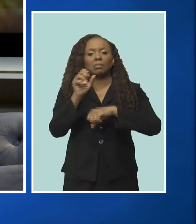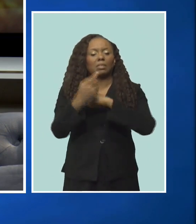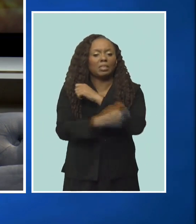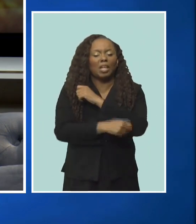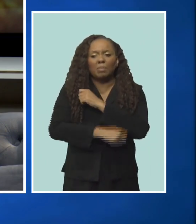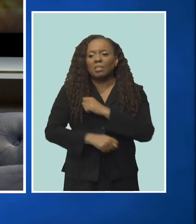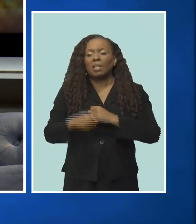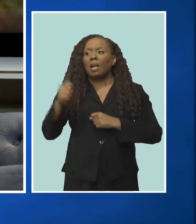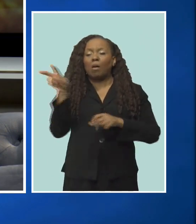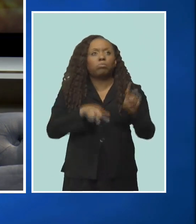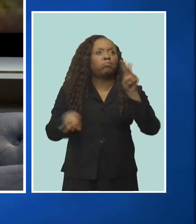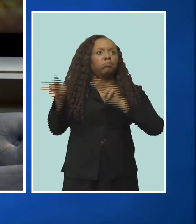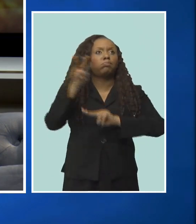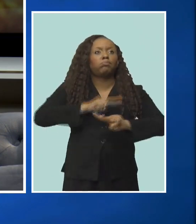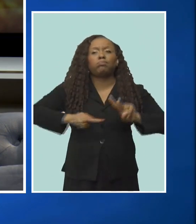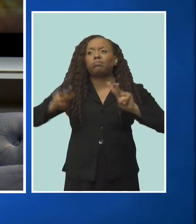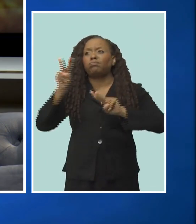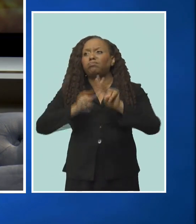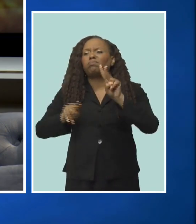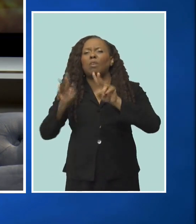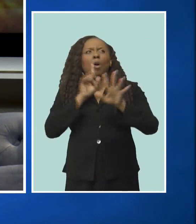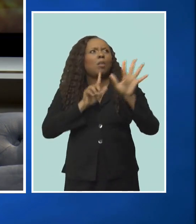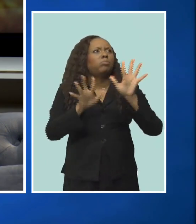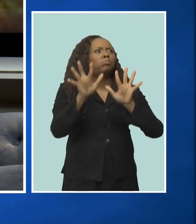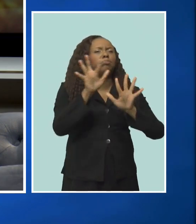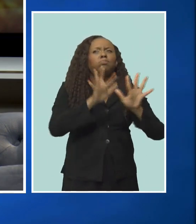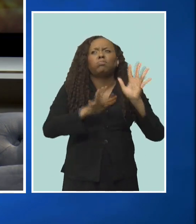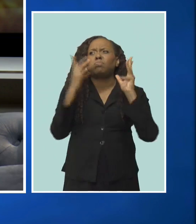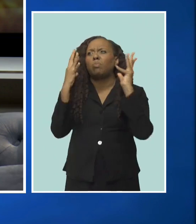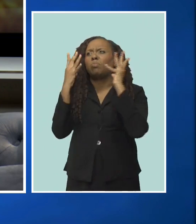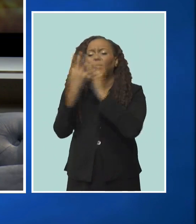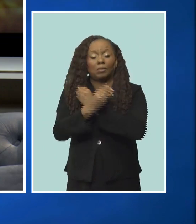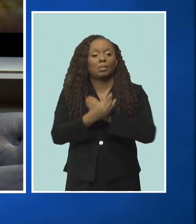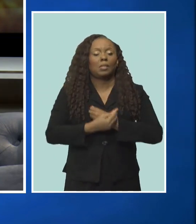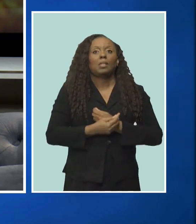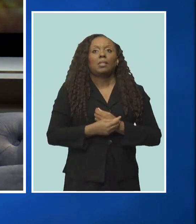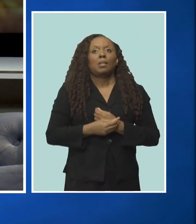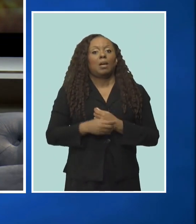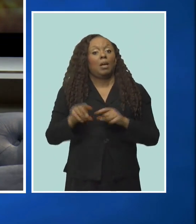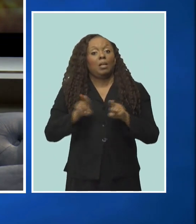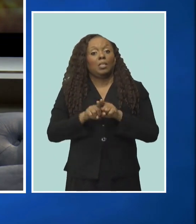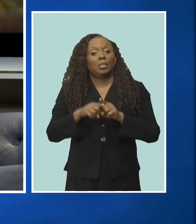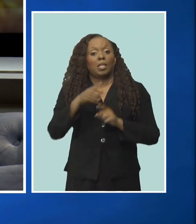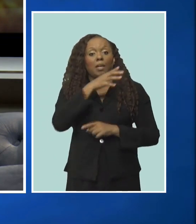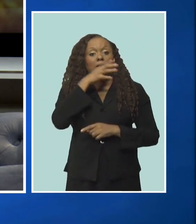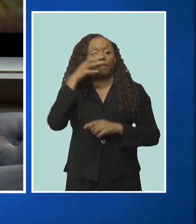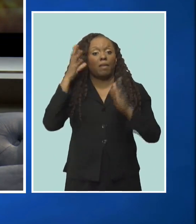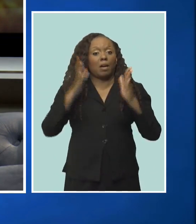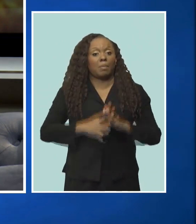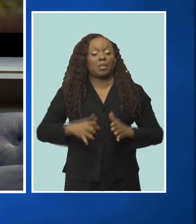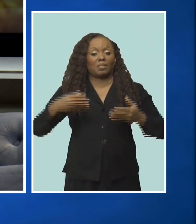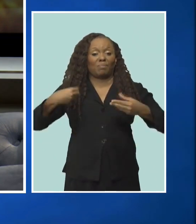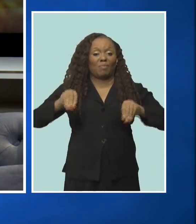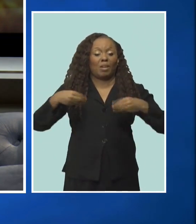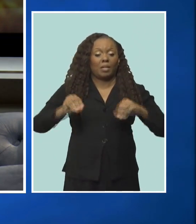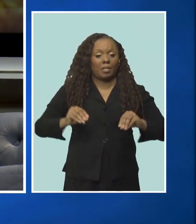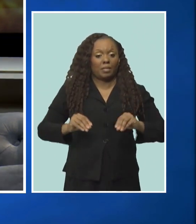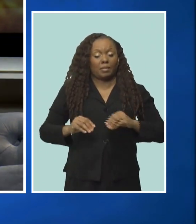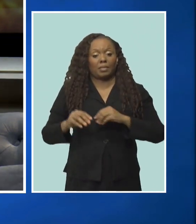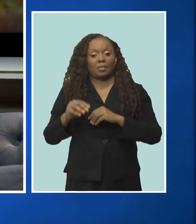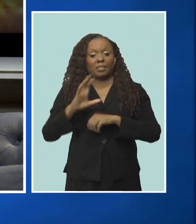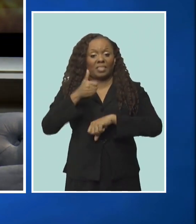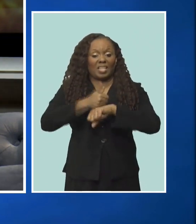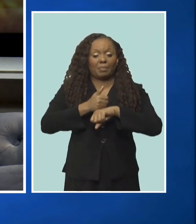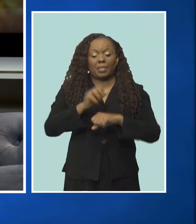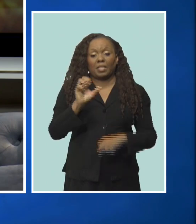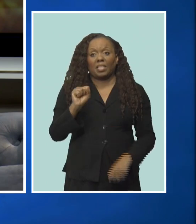the natural beauty that we have to offer. And then also go to the farmers market there at the One Sturgis